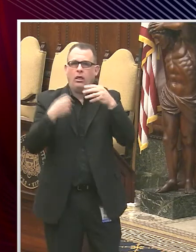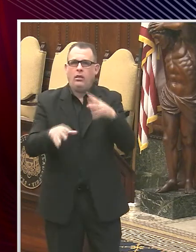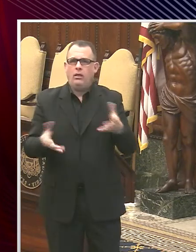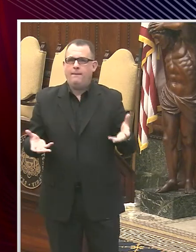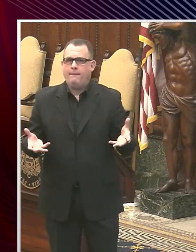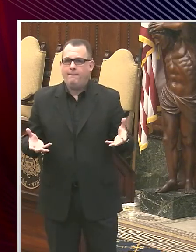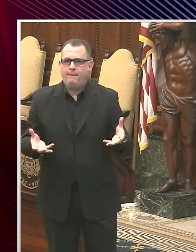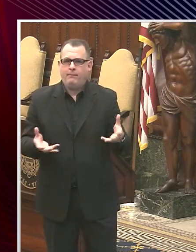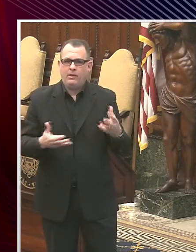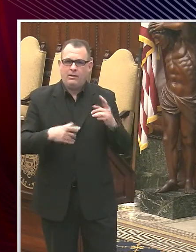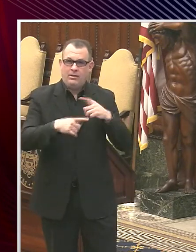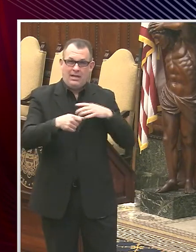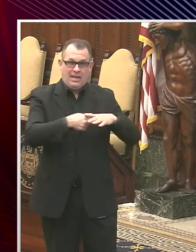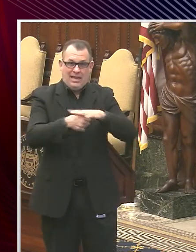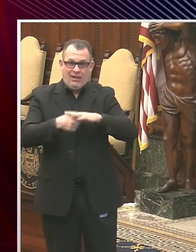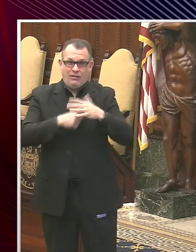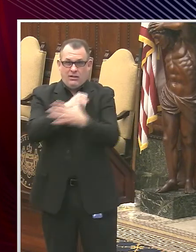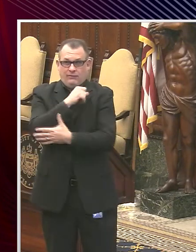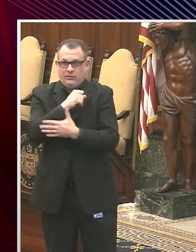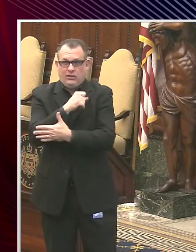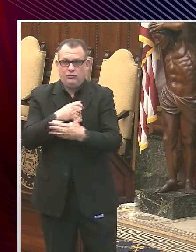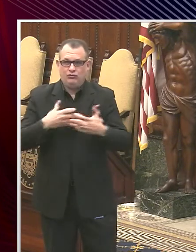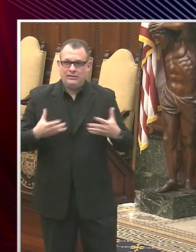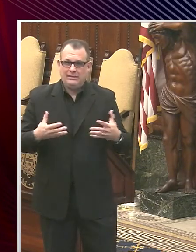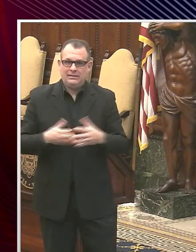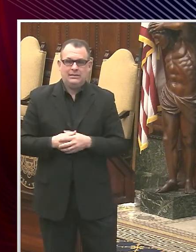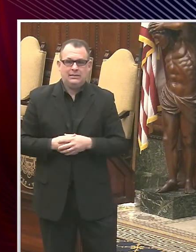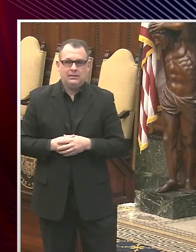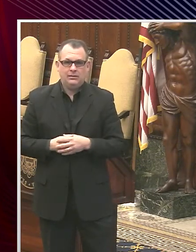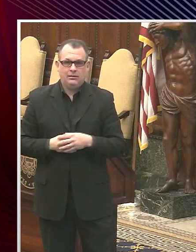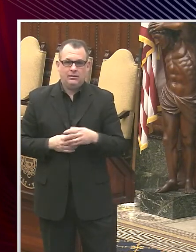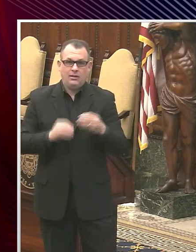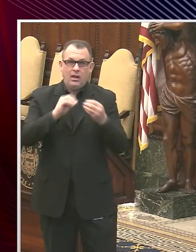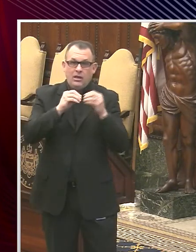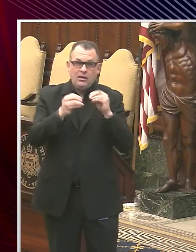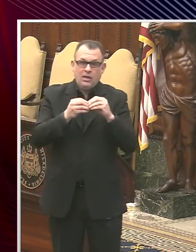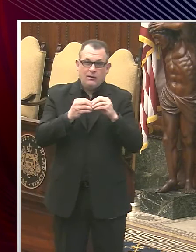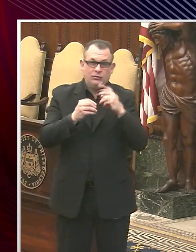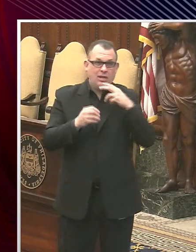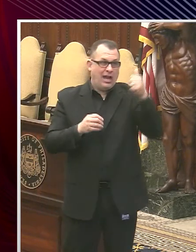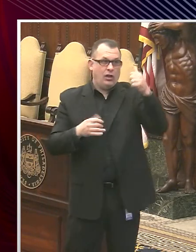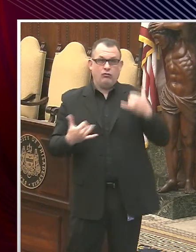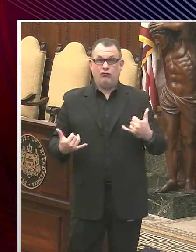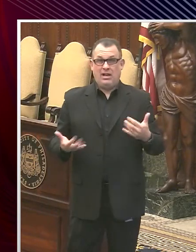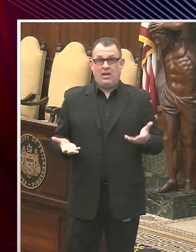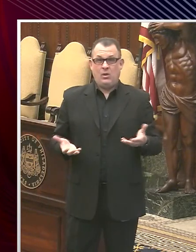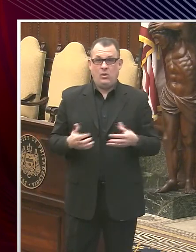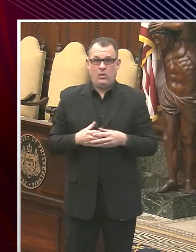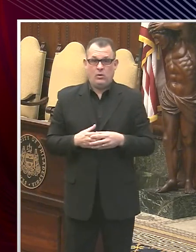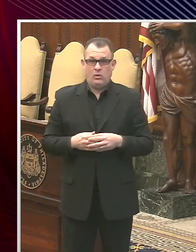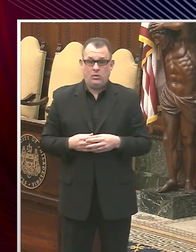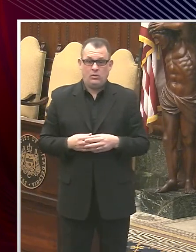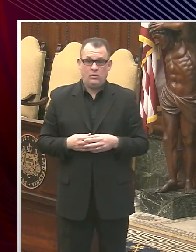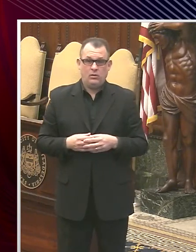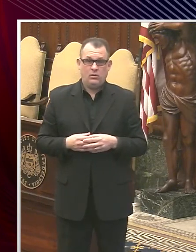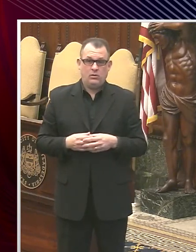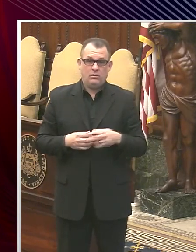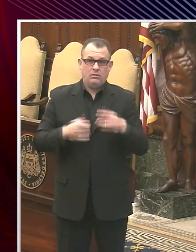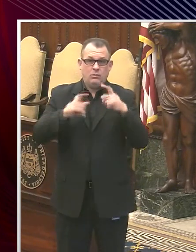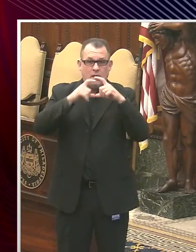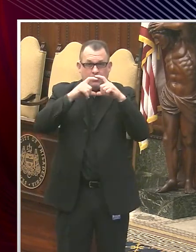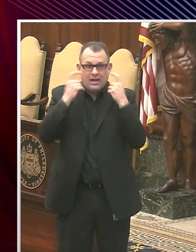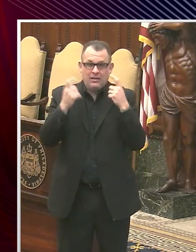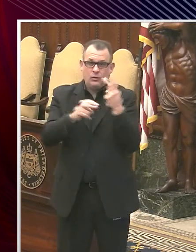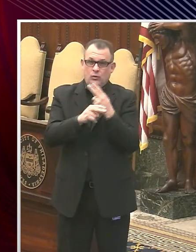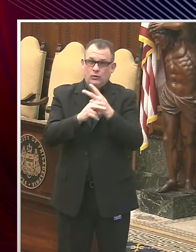of the country that is where these case rates are the highest right now is in the areas of the country where mask use is pretty